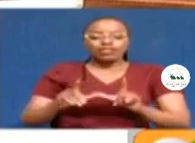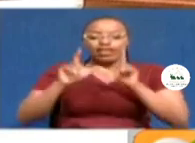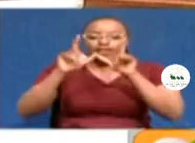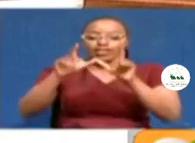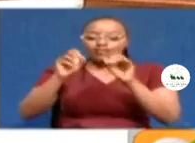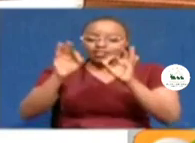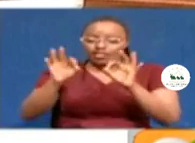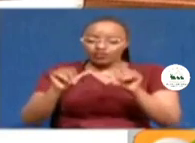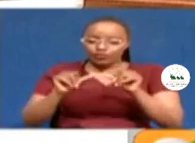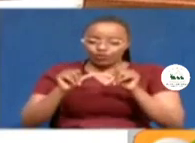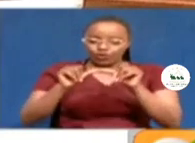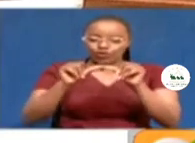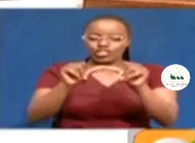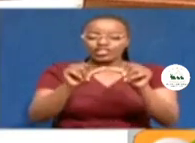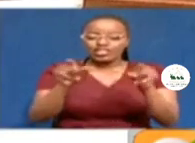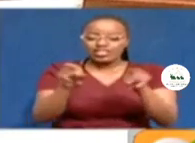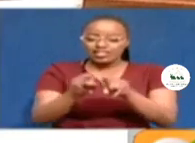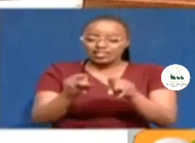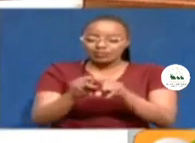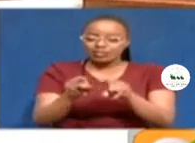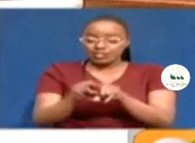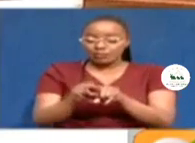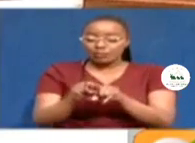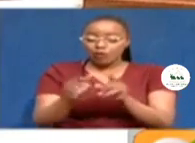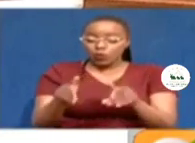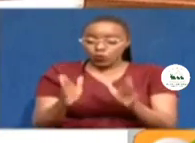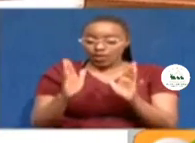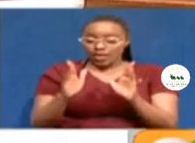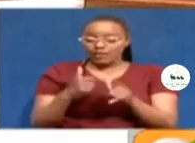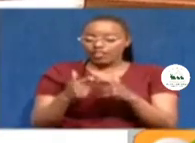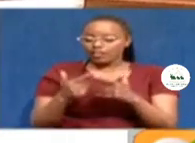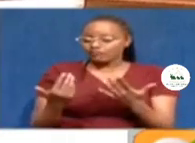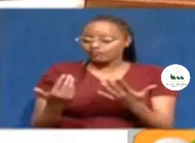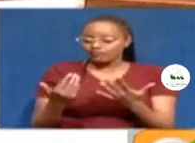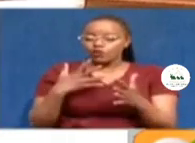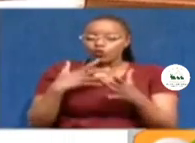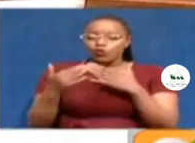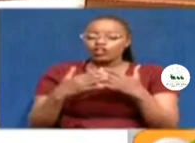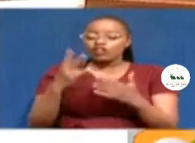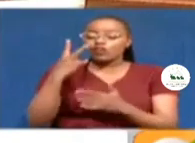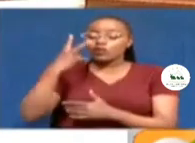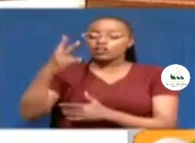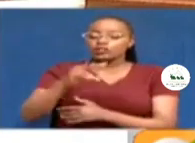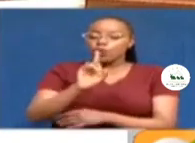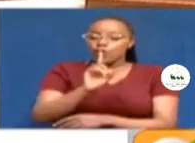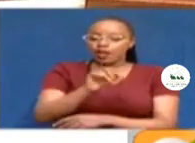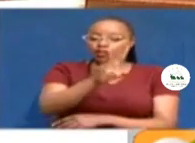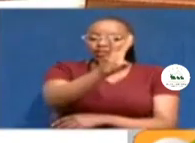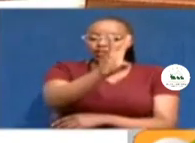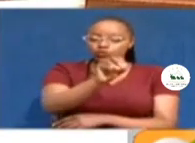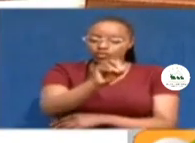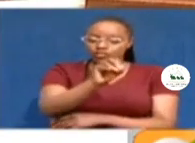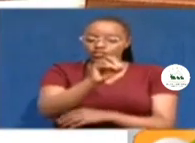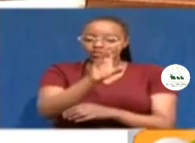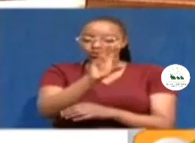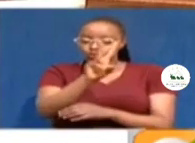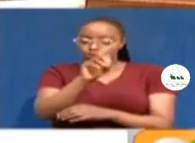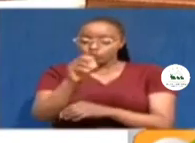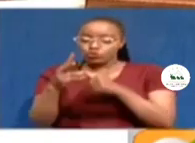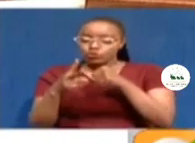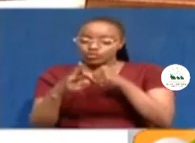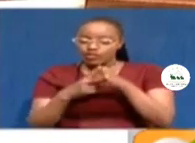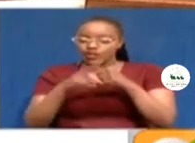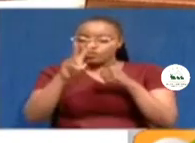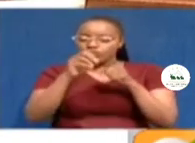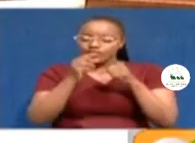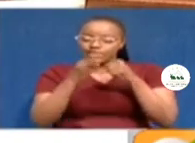If we continue on this trajectory, then what we saw in 2007, 2008,